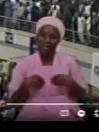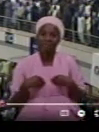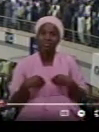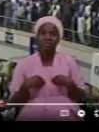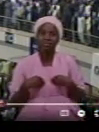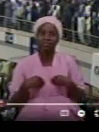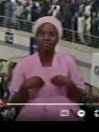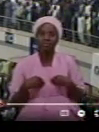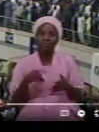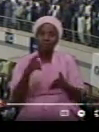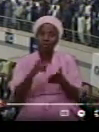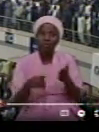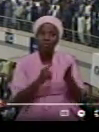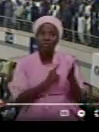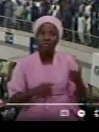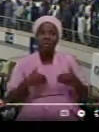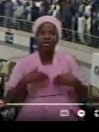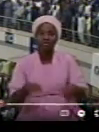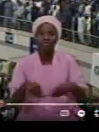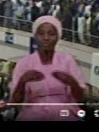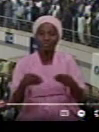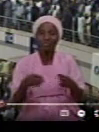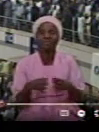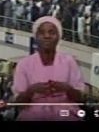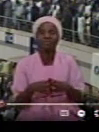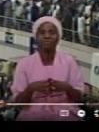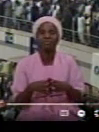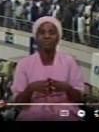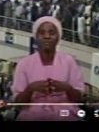Accept what the Lord has provided.